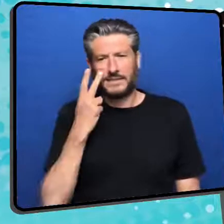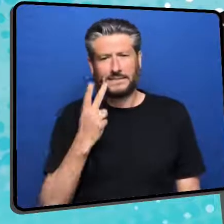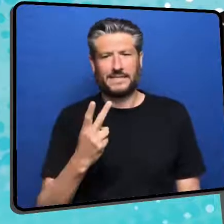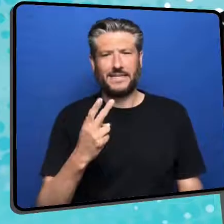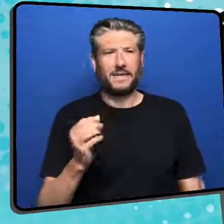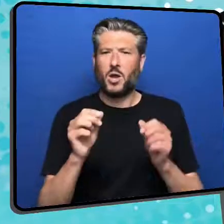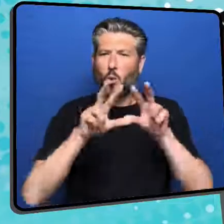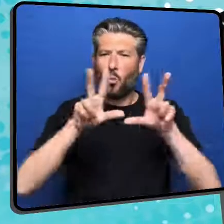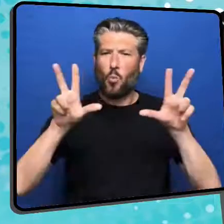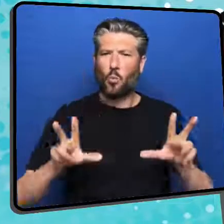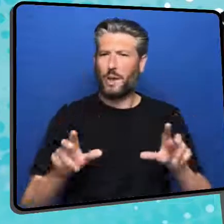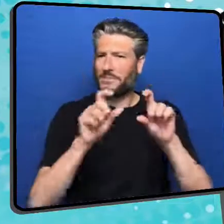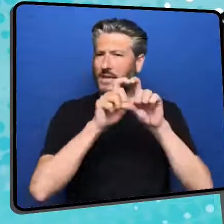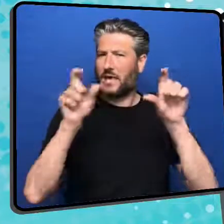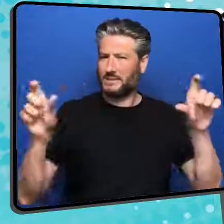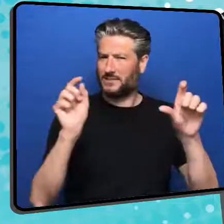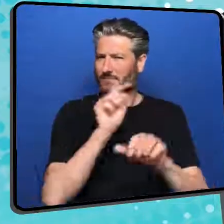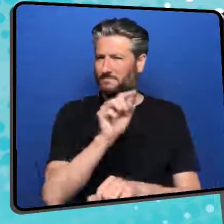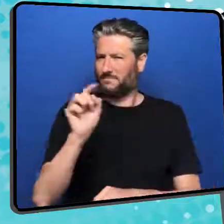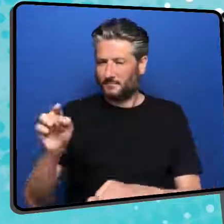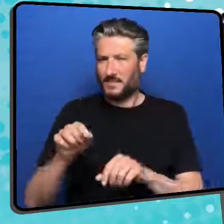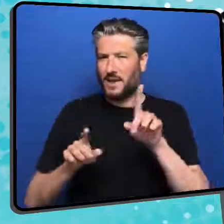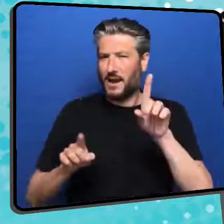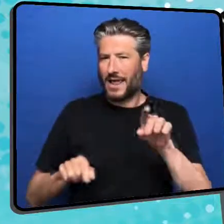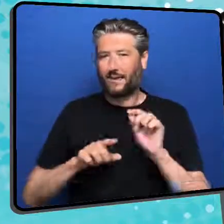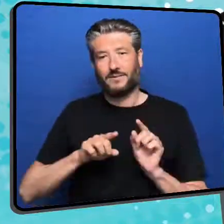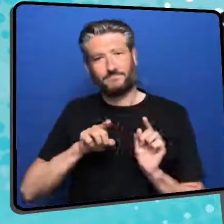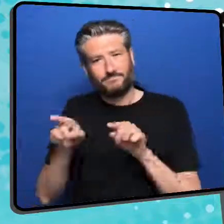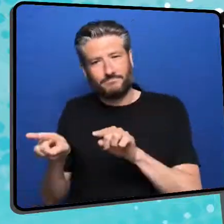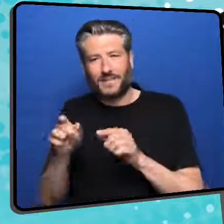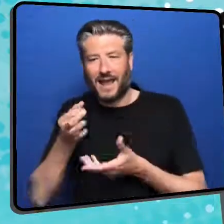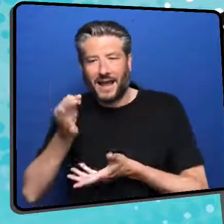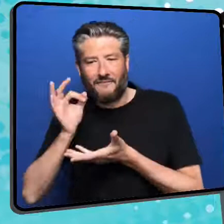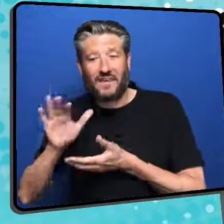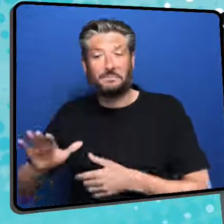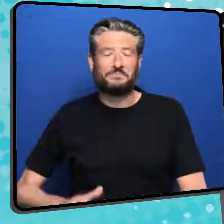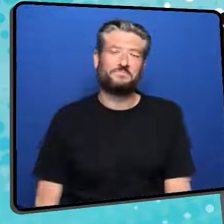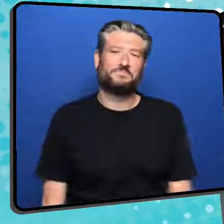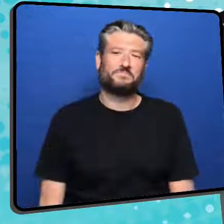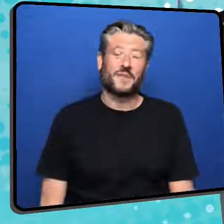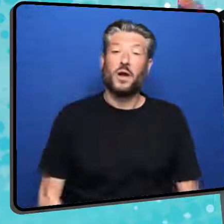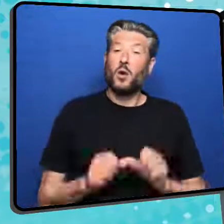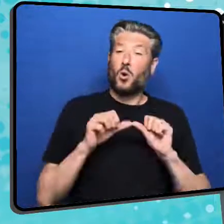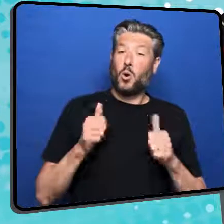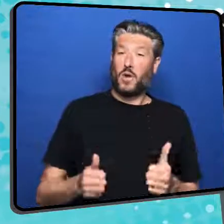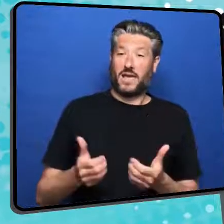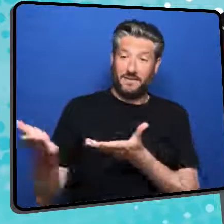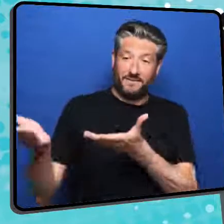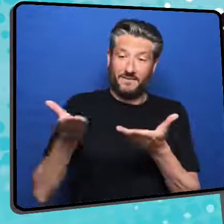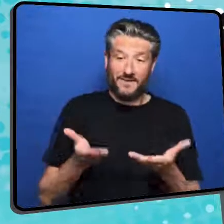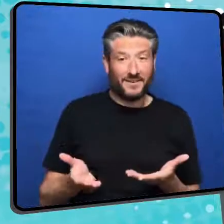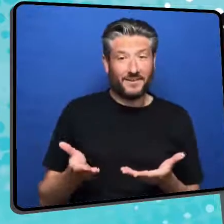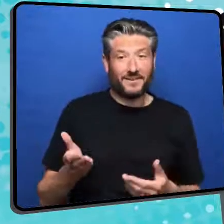Exactly. So let's not waste any time anymore with introductions and invite our guest to the show.